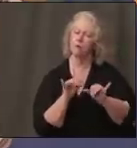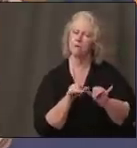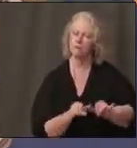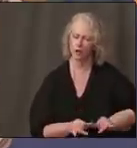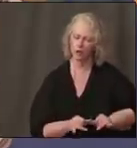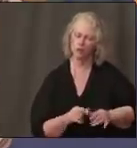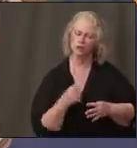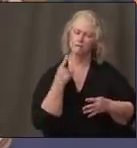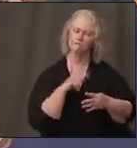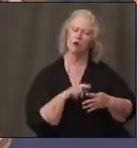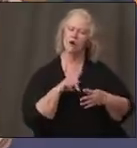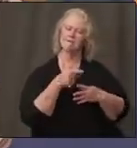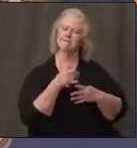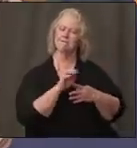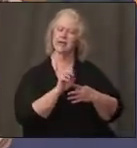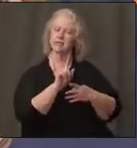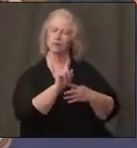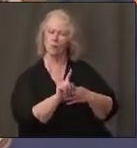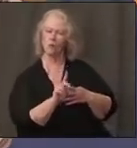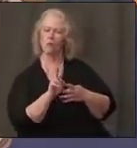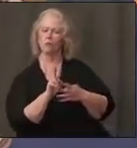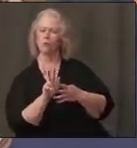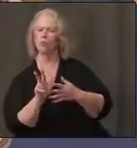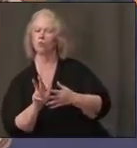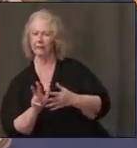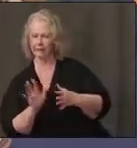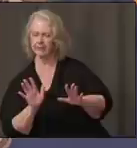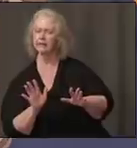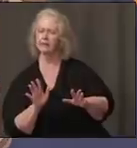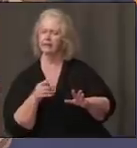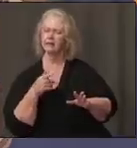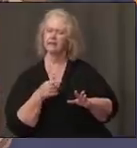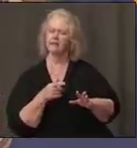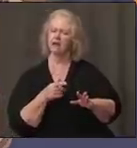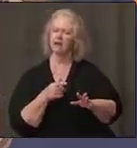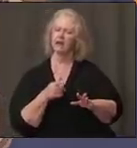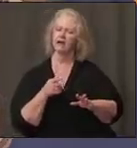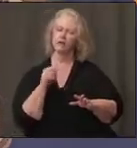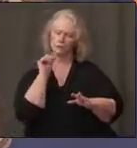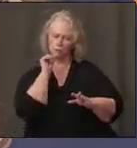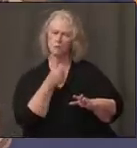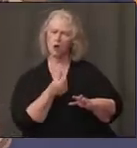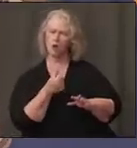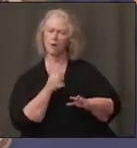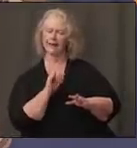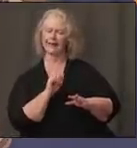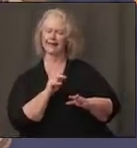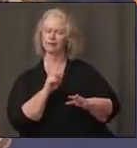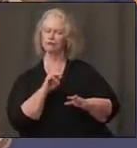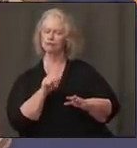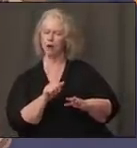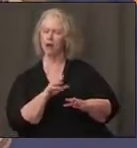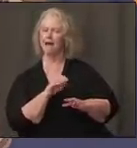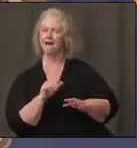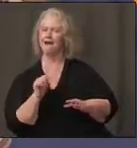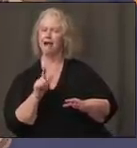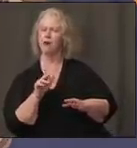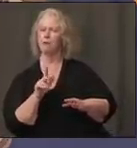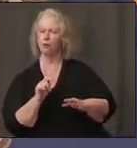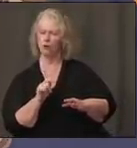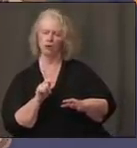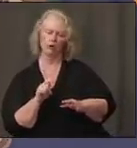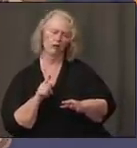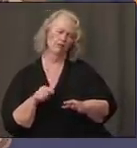1, phase 2, phase 3. I think you'll hear that from Indra and Albert tomorrow. These are folks,